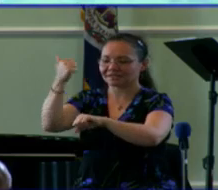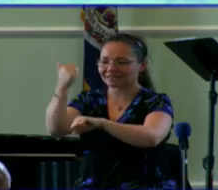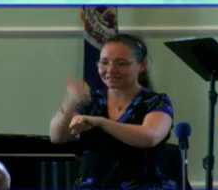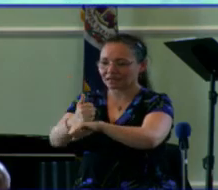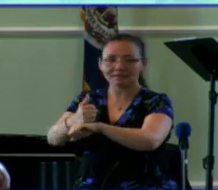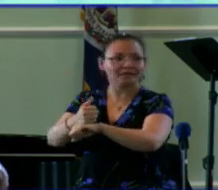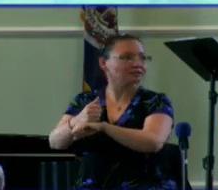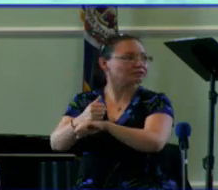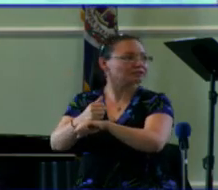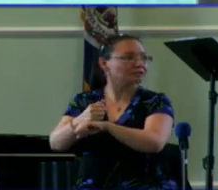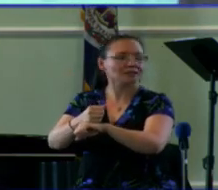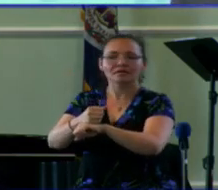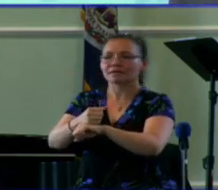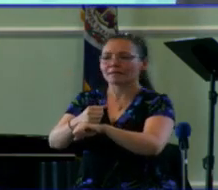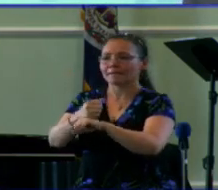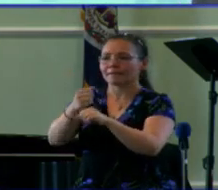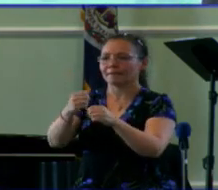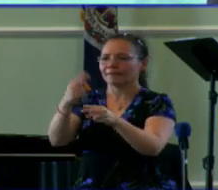Dwight L. Moody.